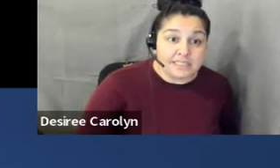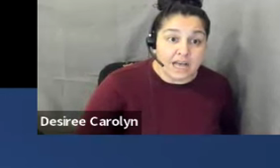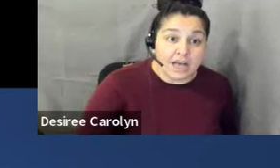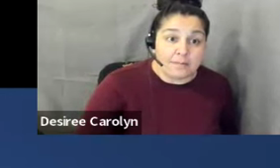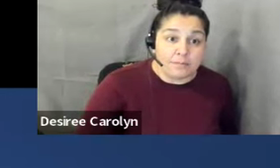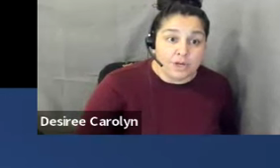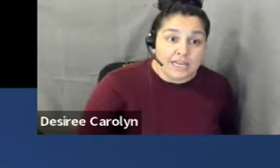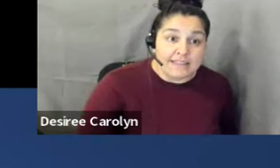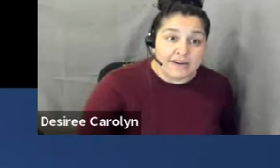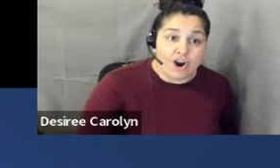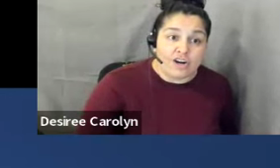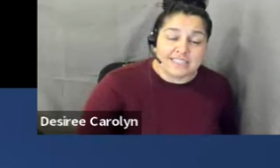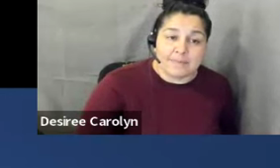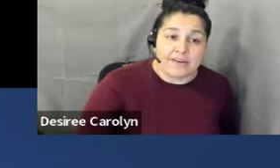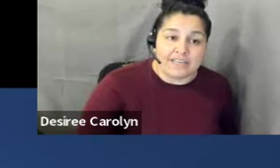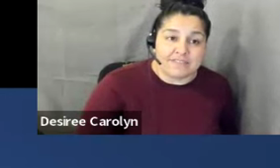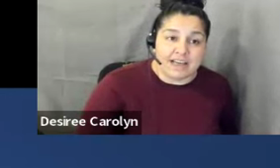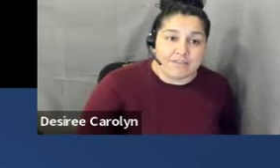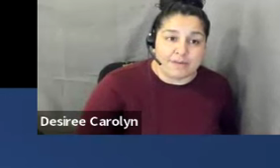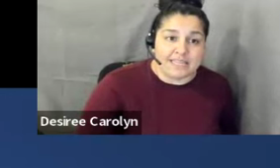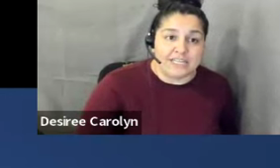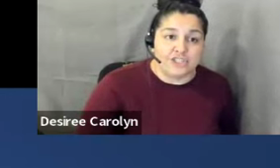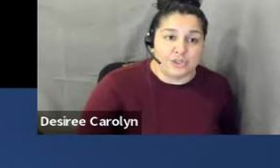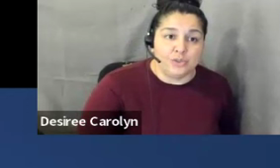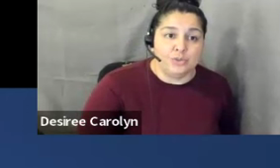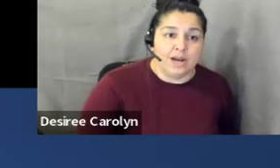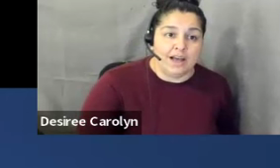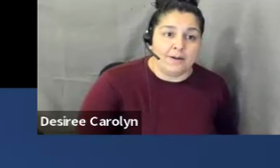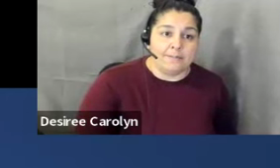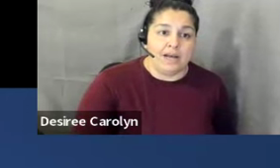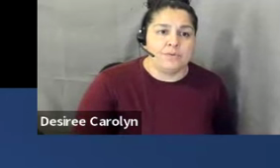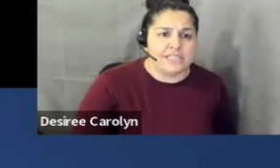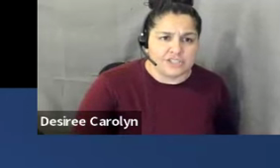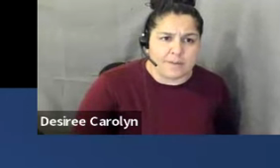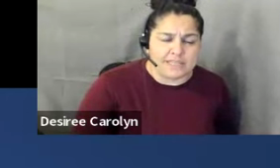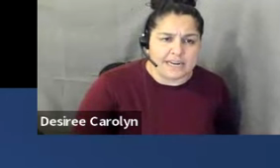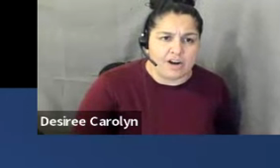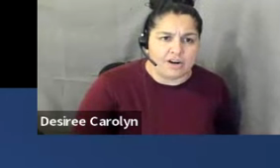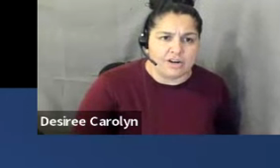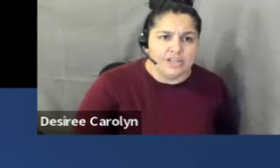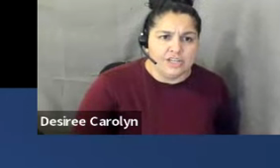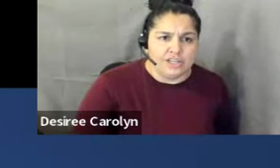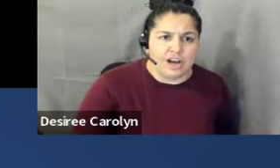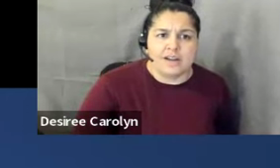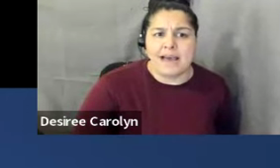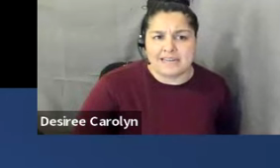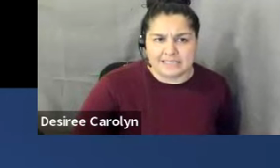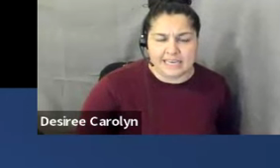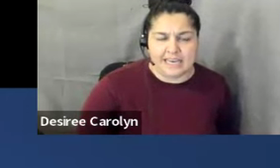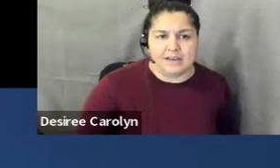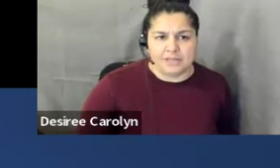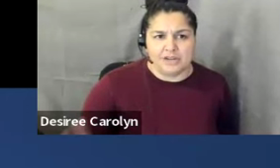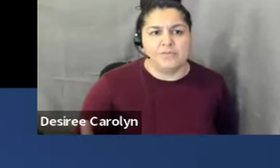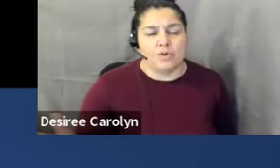Sometimes there are some areas of the government that do a really good job and that are